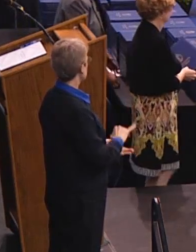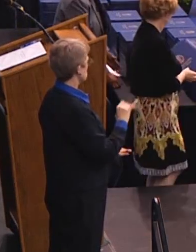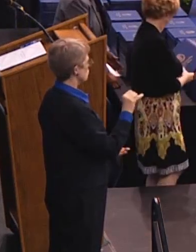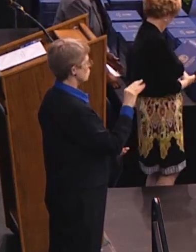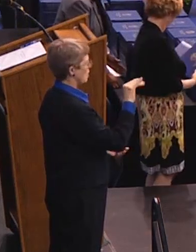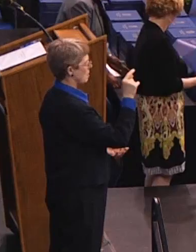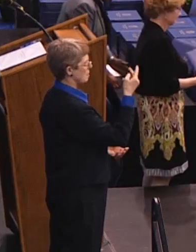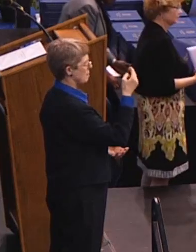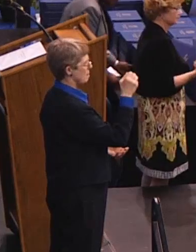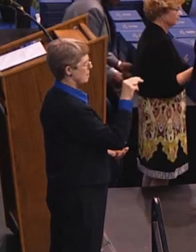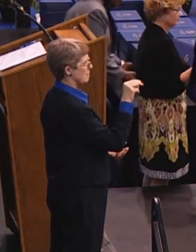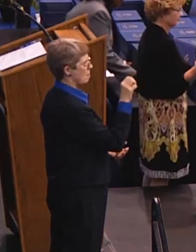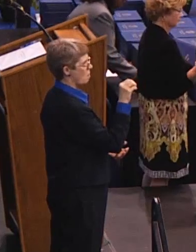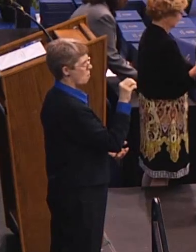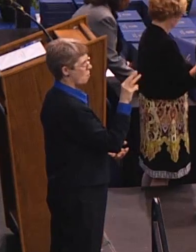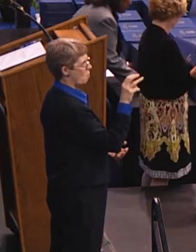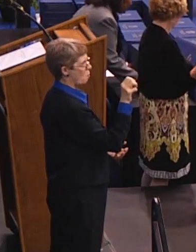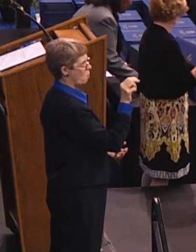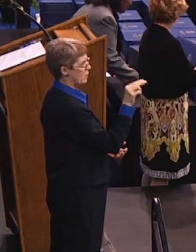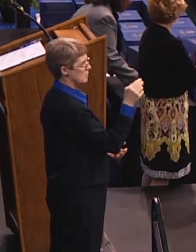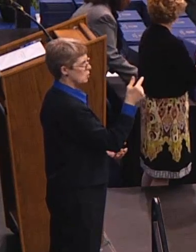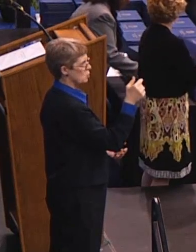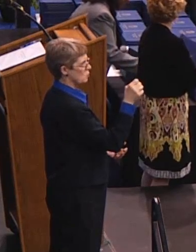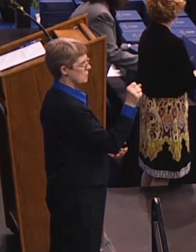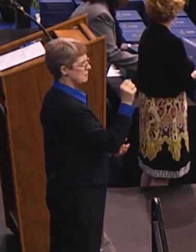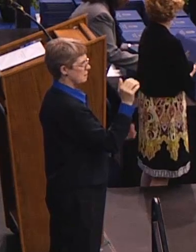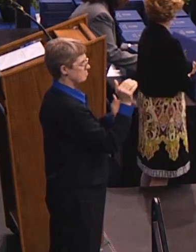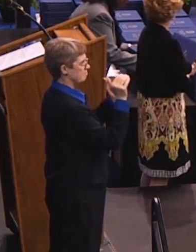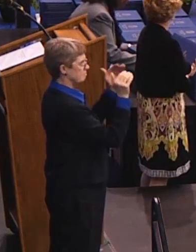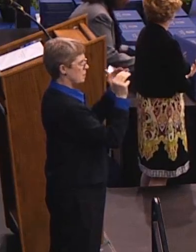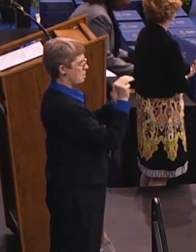Jonathan Troy Owen, General Studies, magna cum laude.